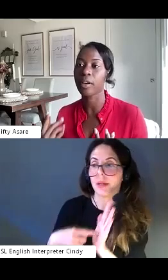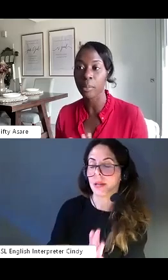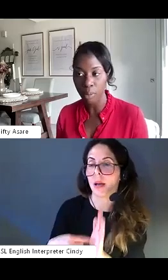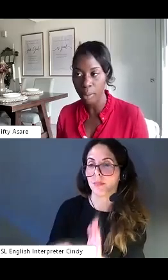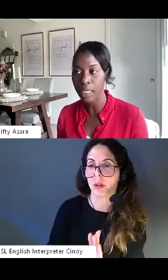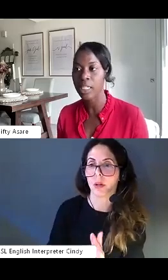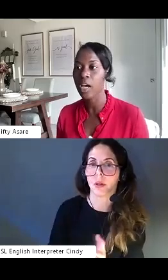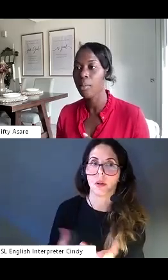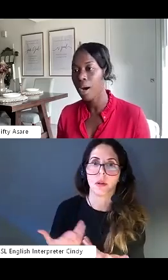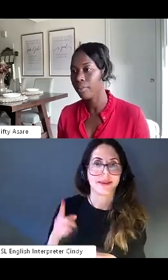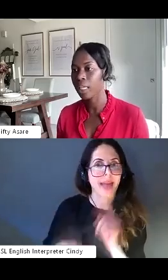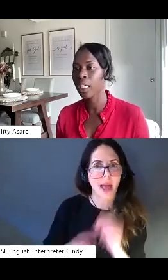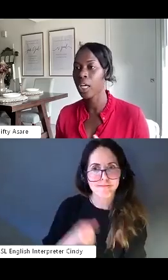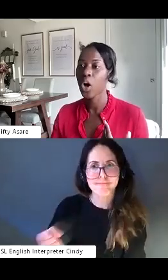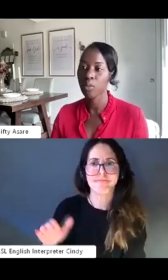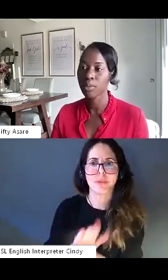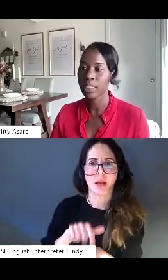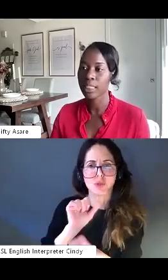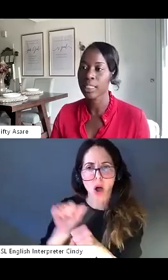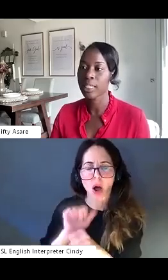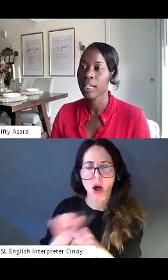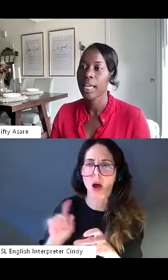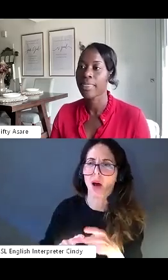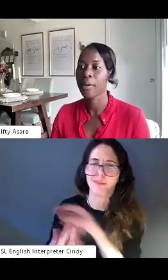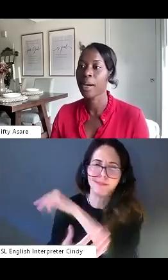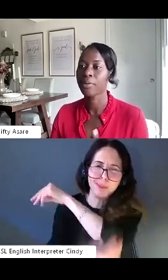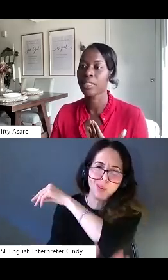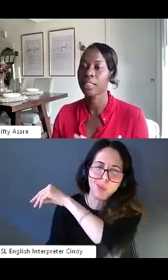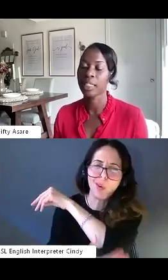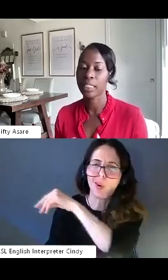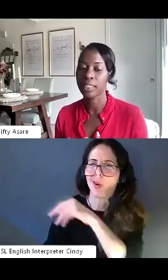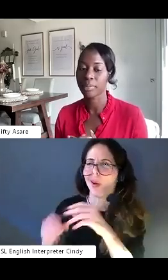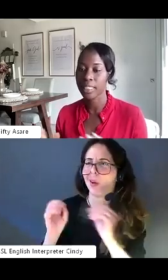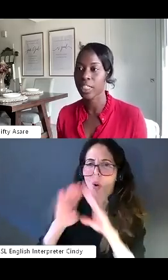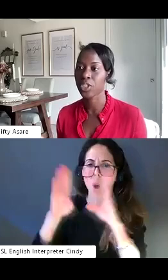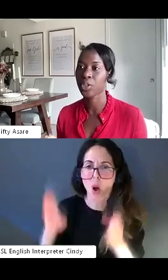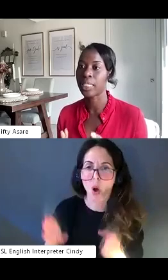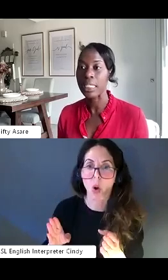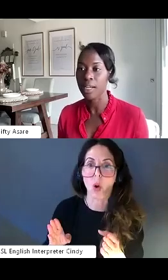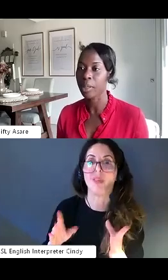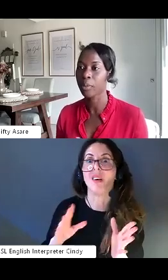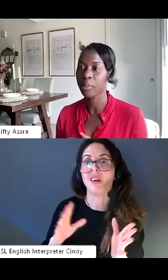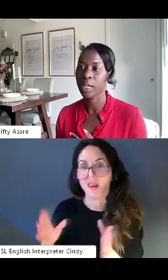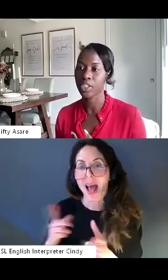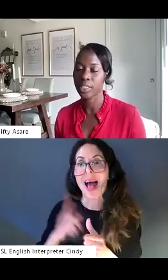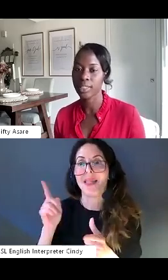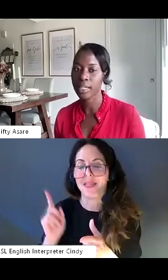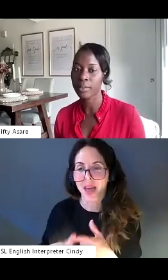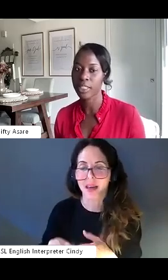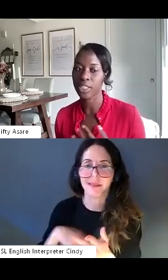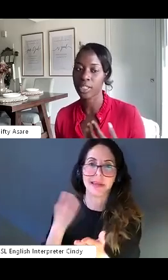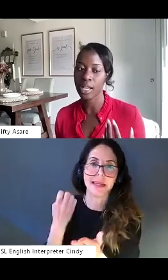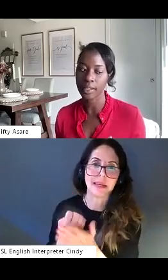rates of unemployment, poverty, homelessness, and thereby resulting in these substantial economic